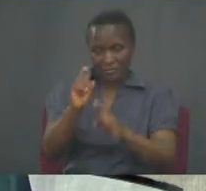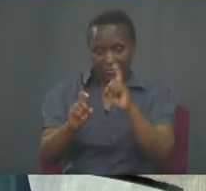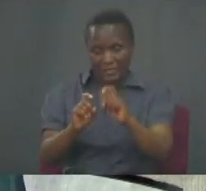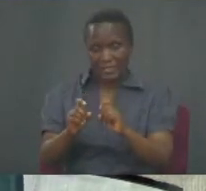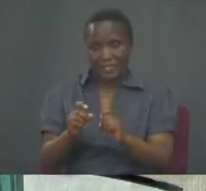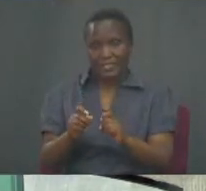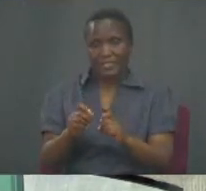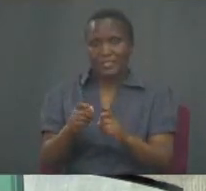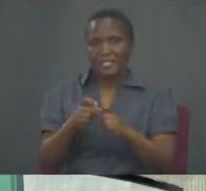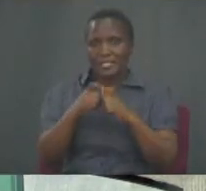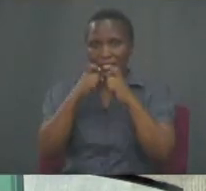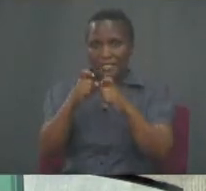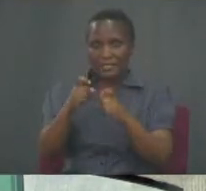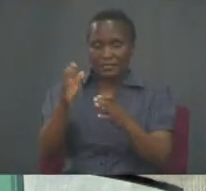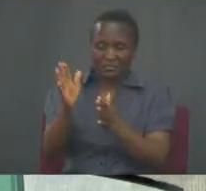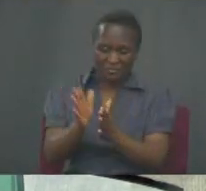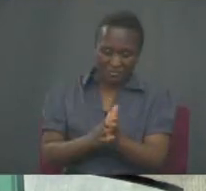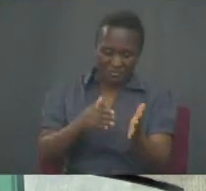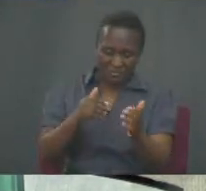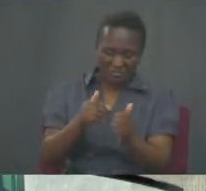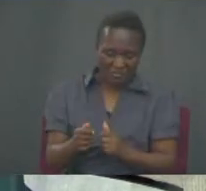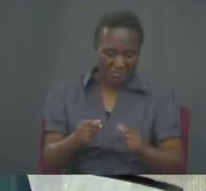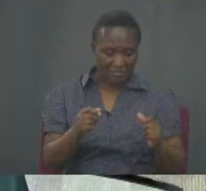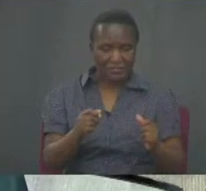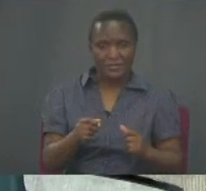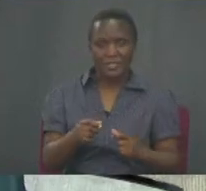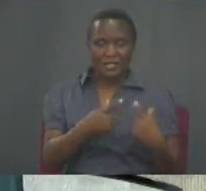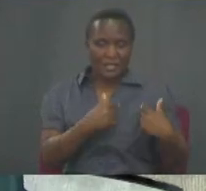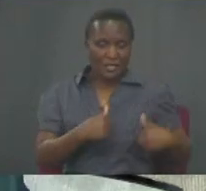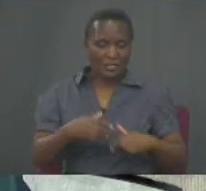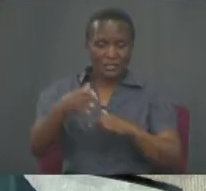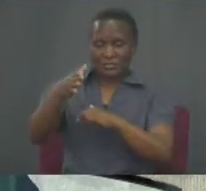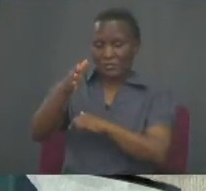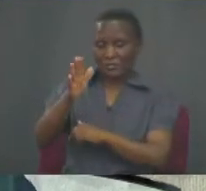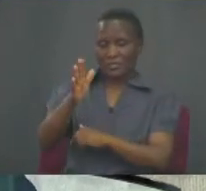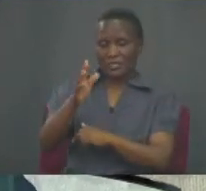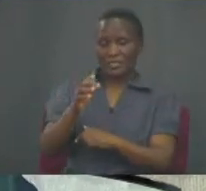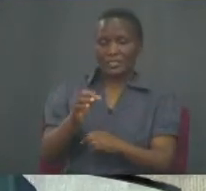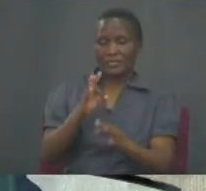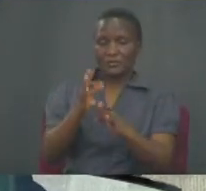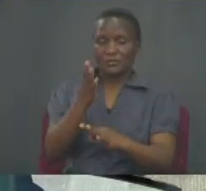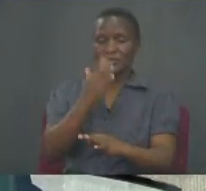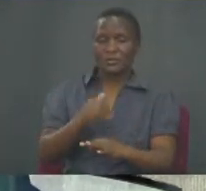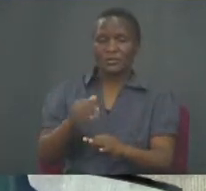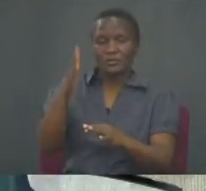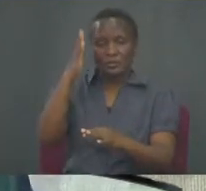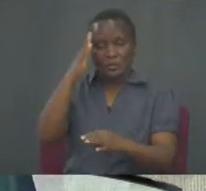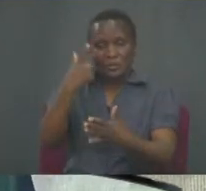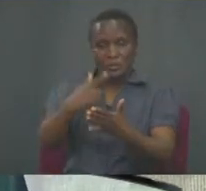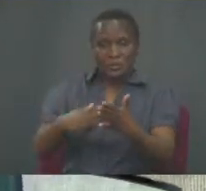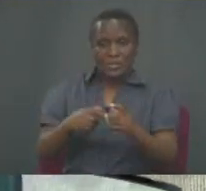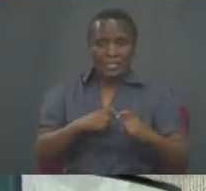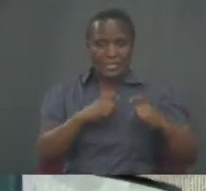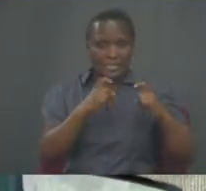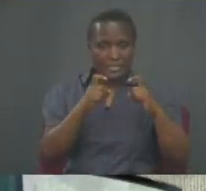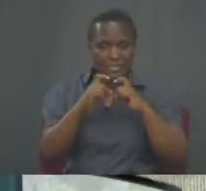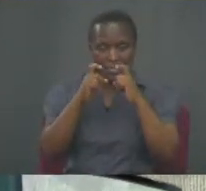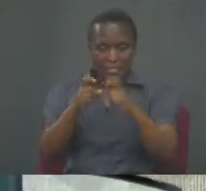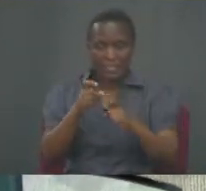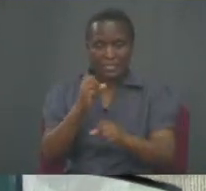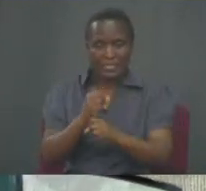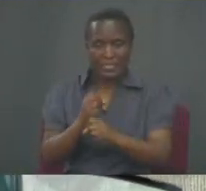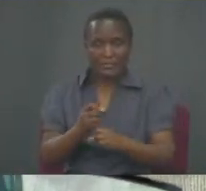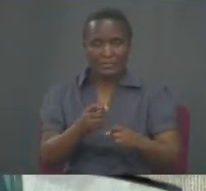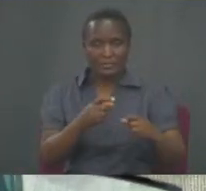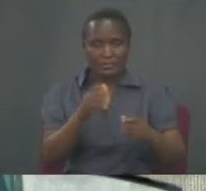heart of God. If you want to know what sin did, it broke the heart of God. And when you see Jesus,